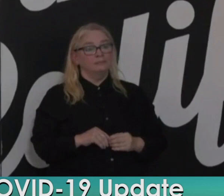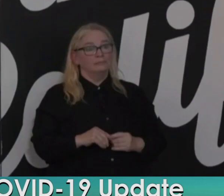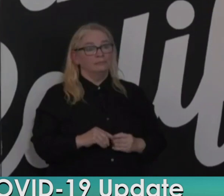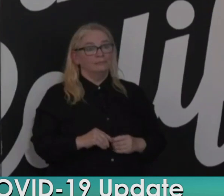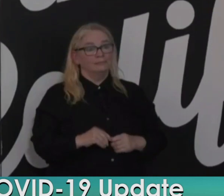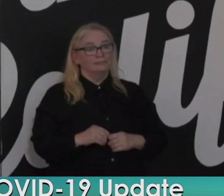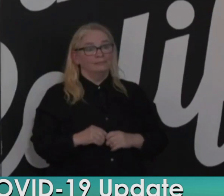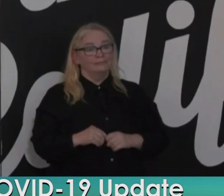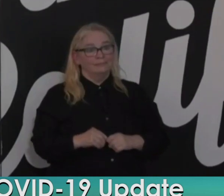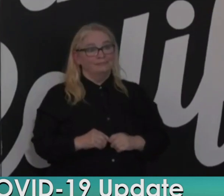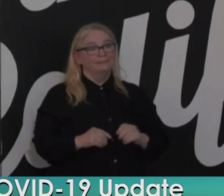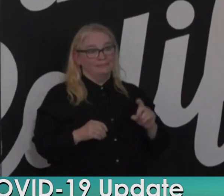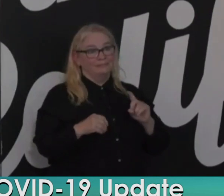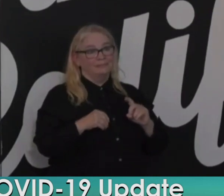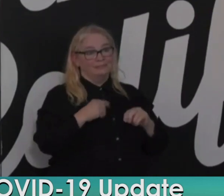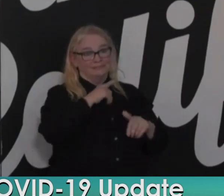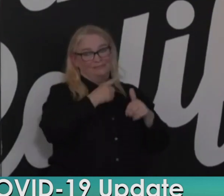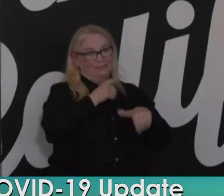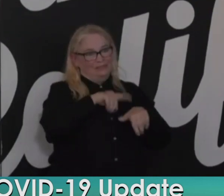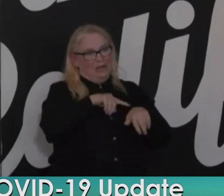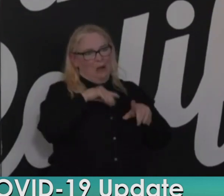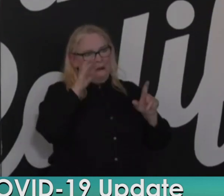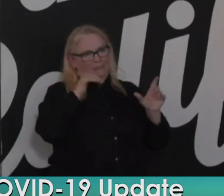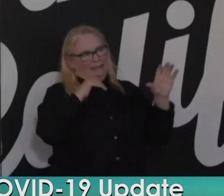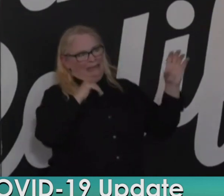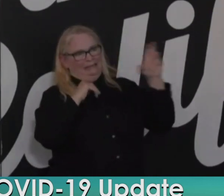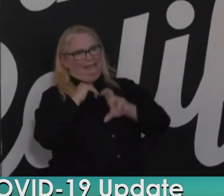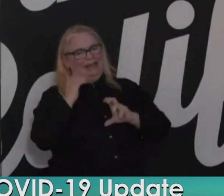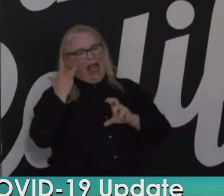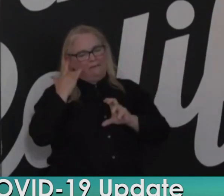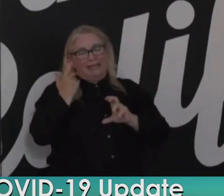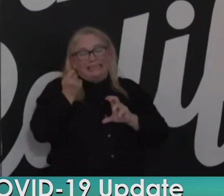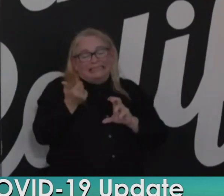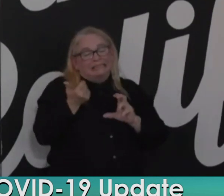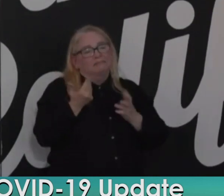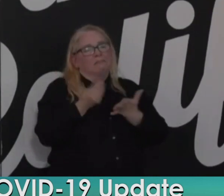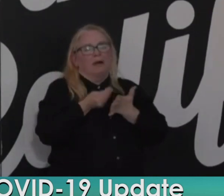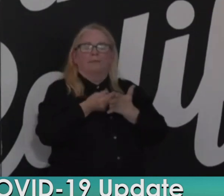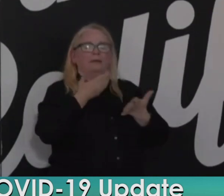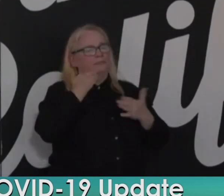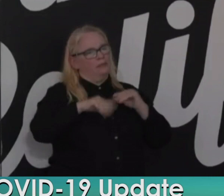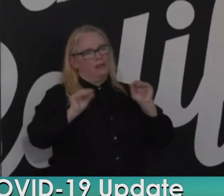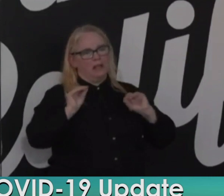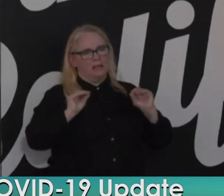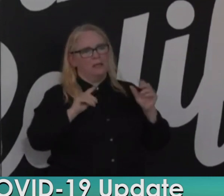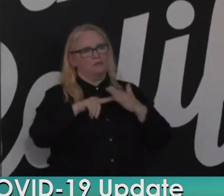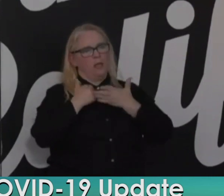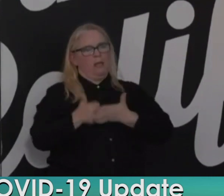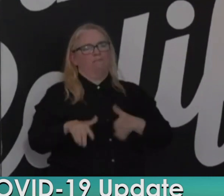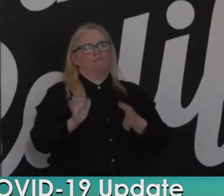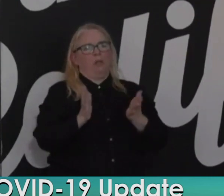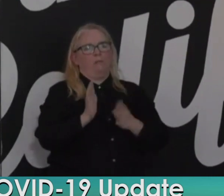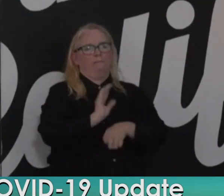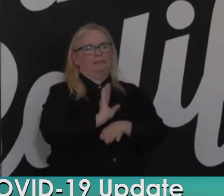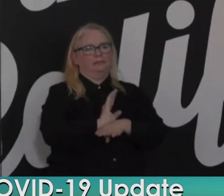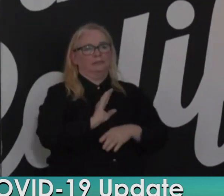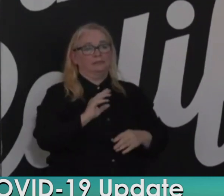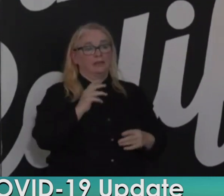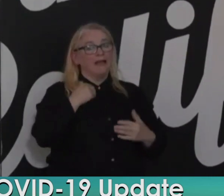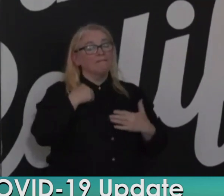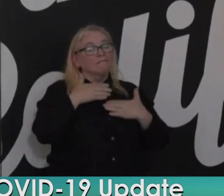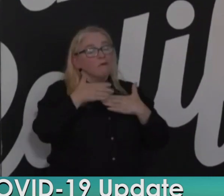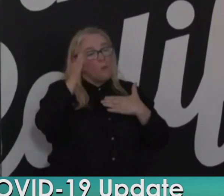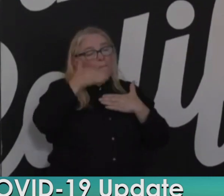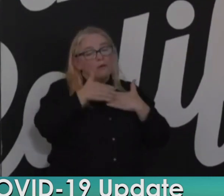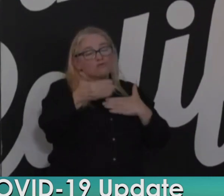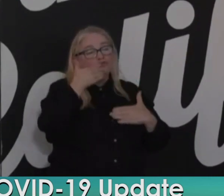down and the number of dollars that we were able to draw down. I want to just update you on the good news. The first